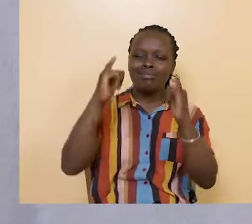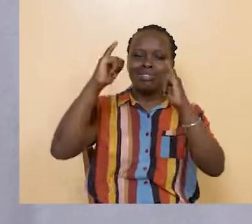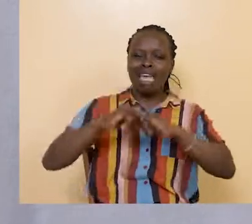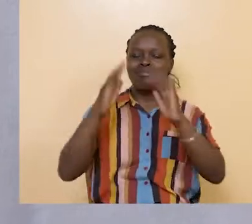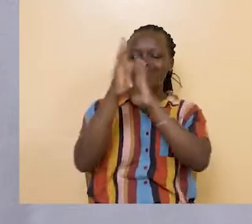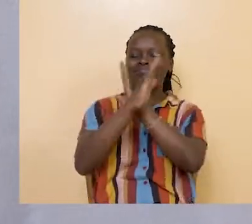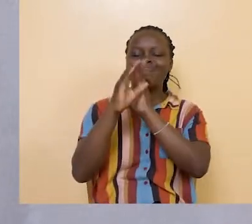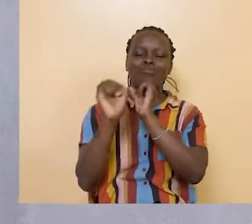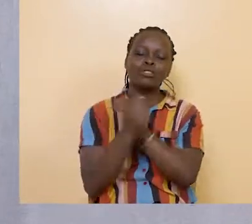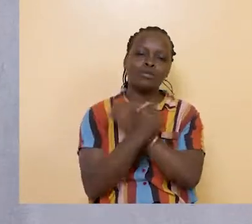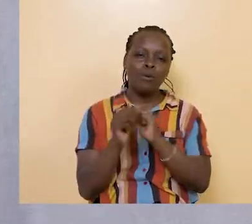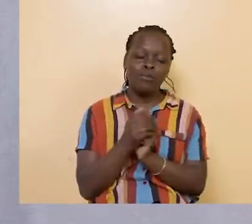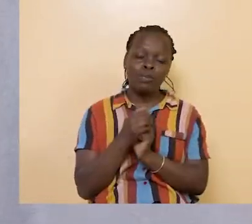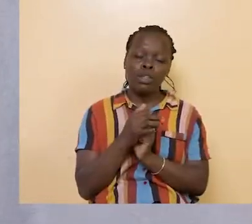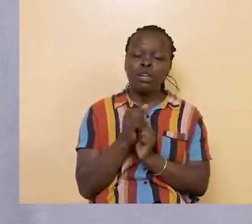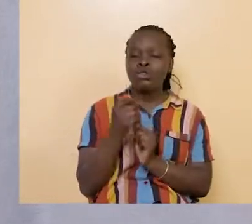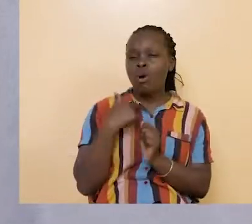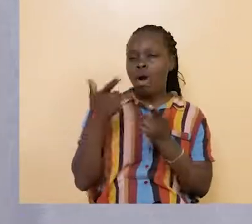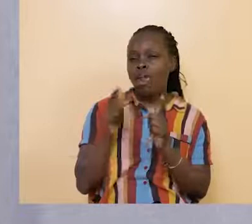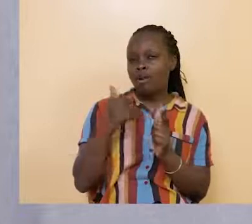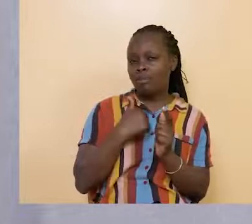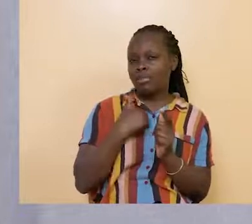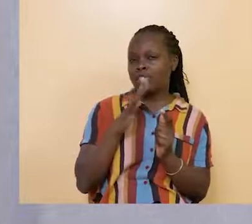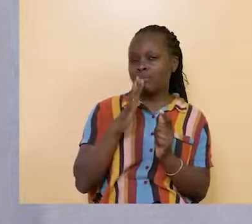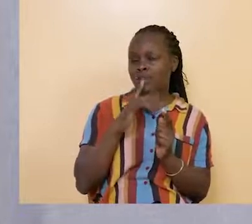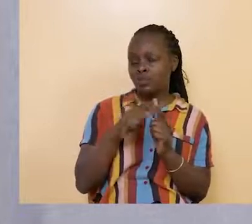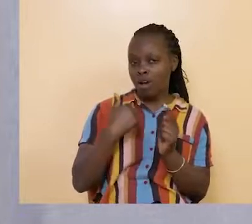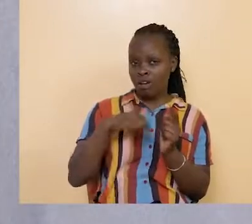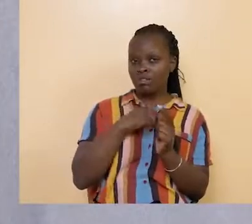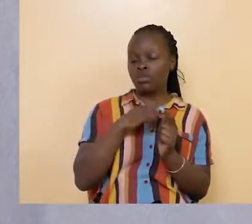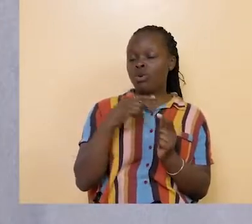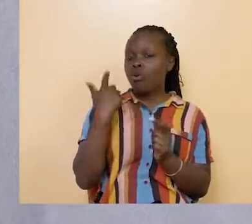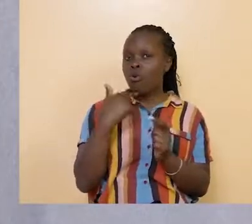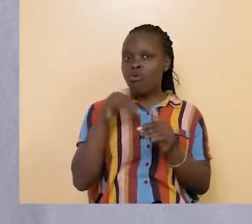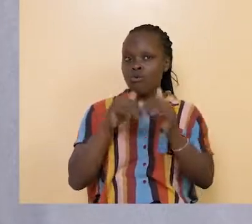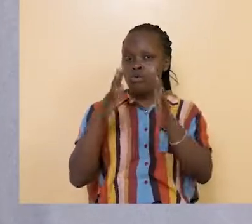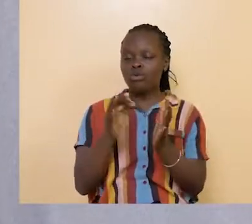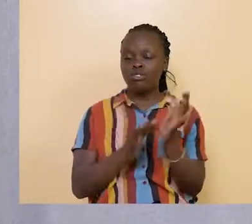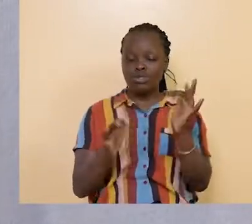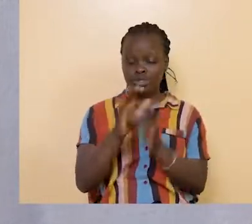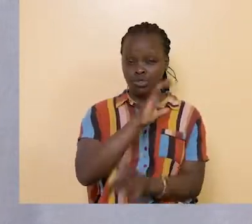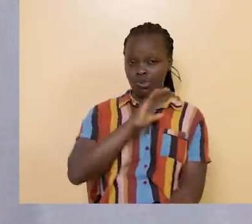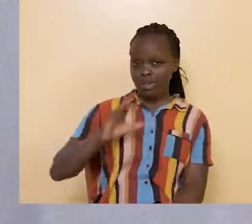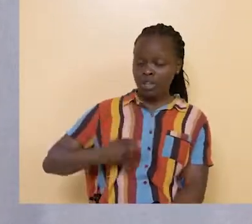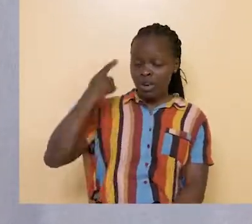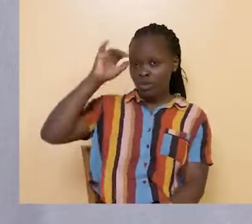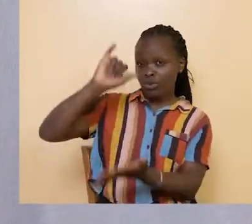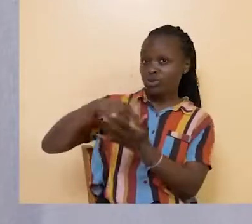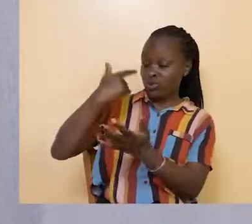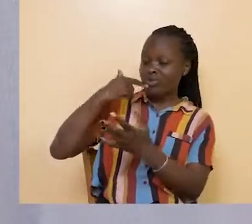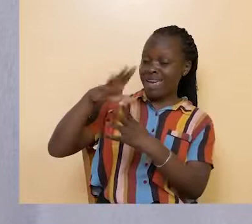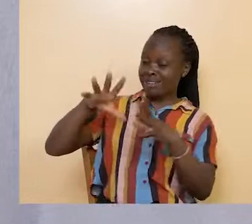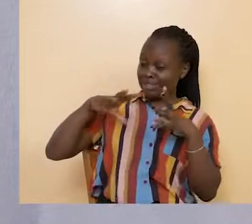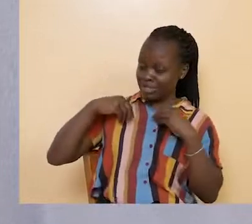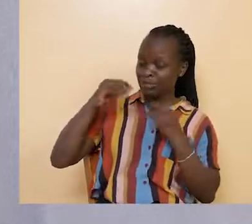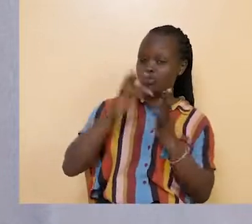will not last. And so allow me to speak to us who are already followers of Jesus Christ, for those who have